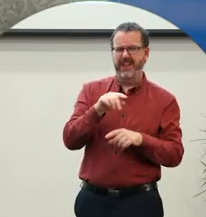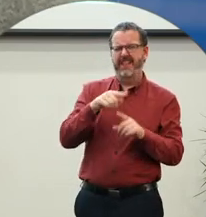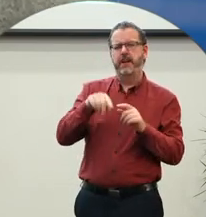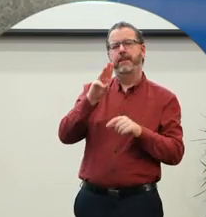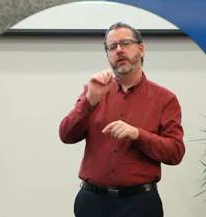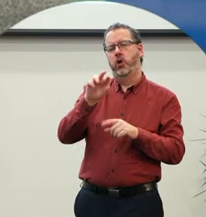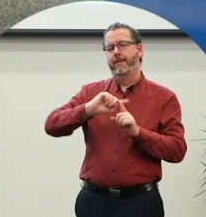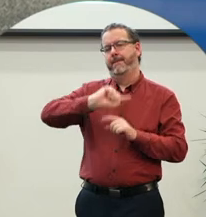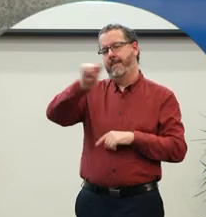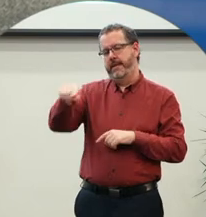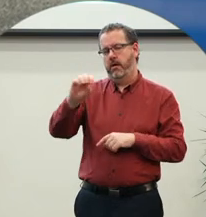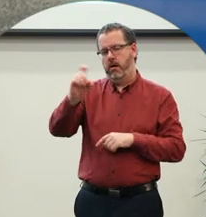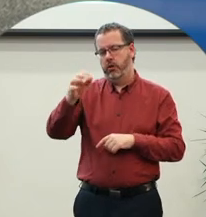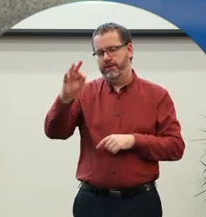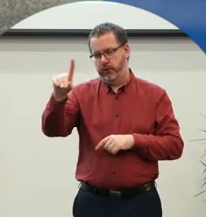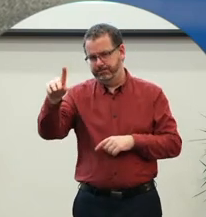Oxford.